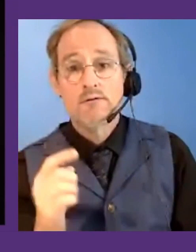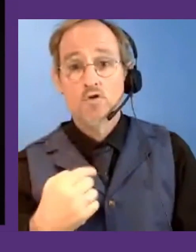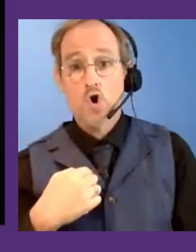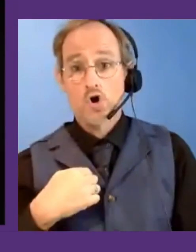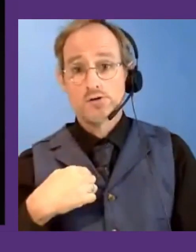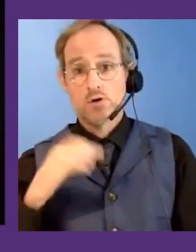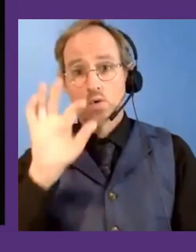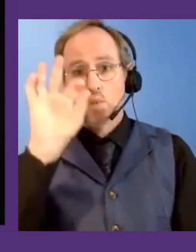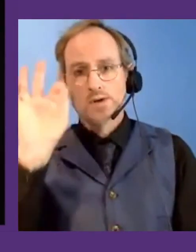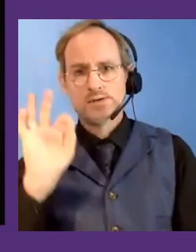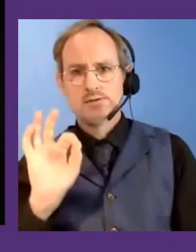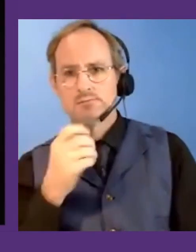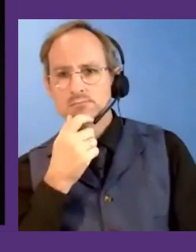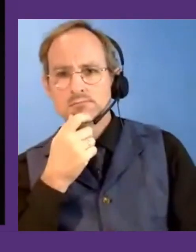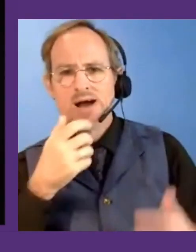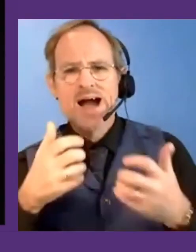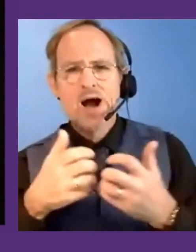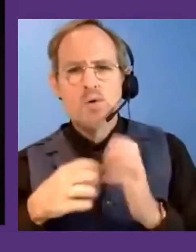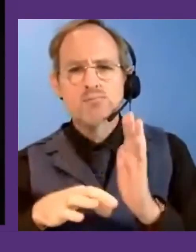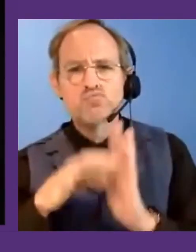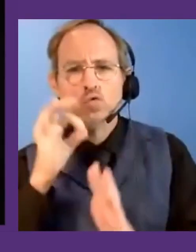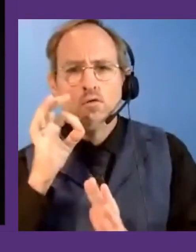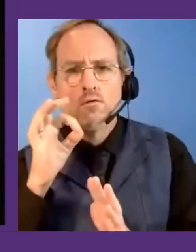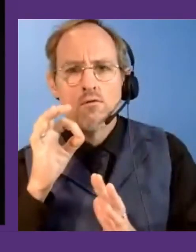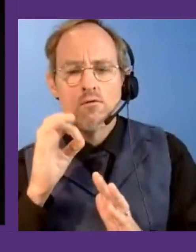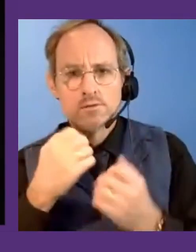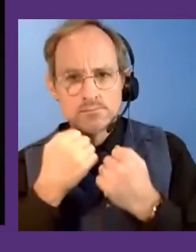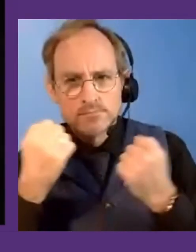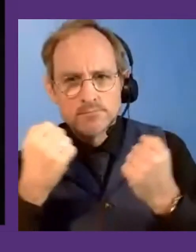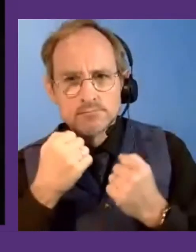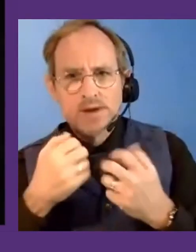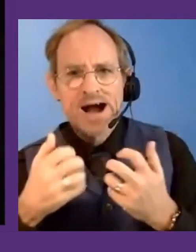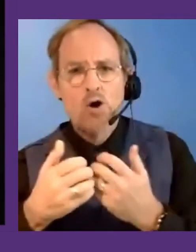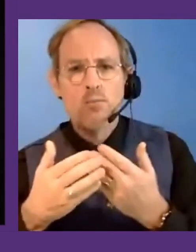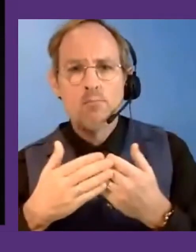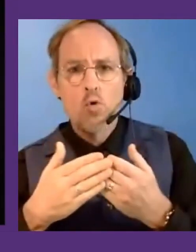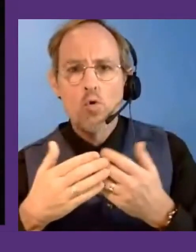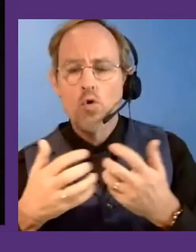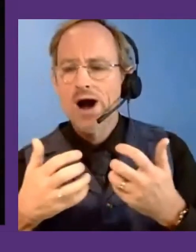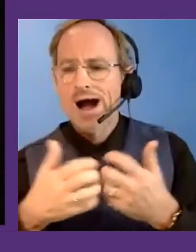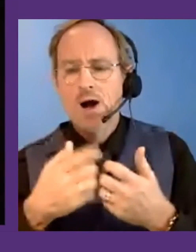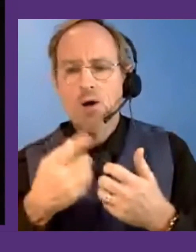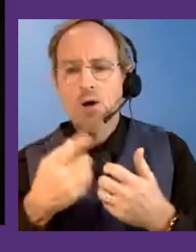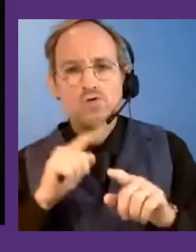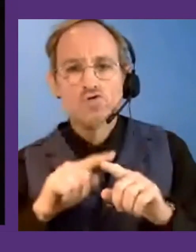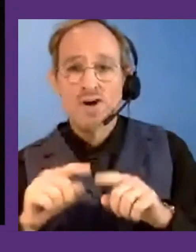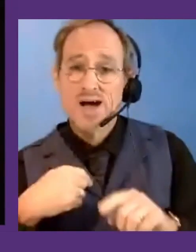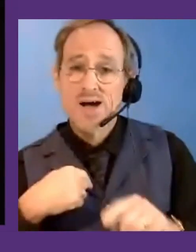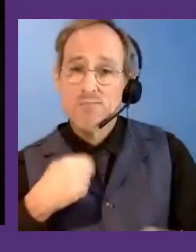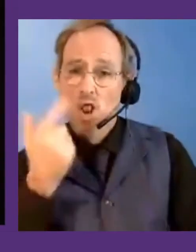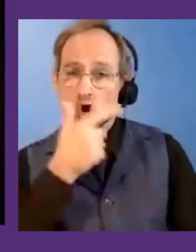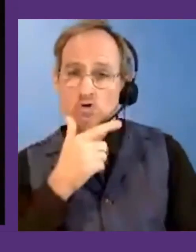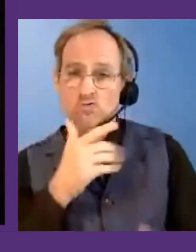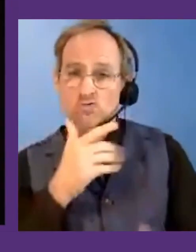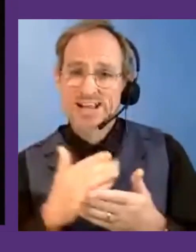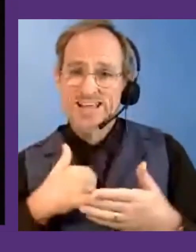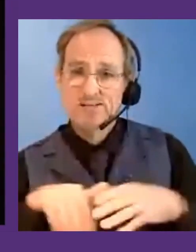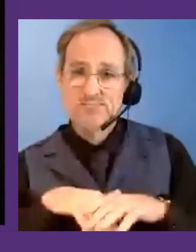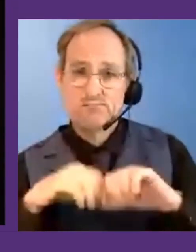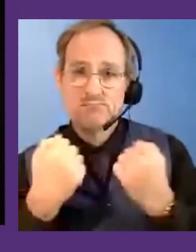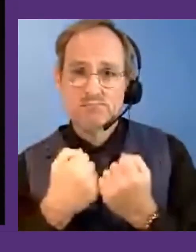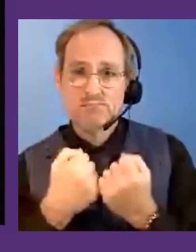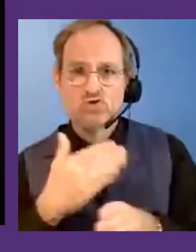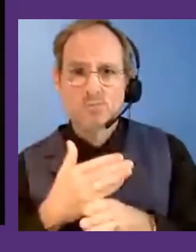about how can you do better and how can you do more and how can you try, because I'm really lucky, it's like part of our job, how can you try to set